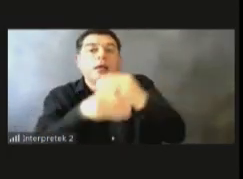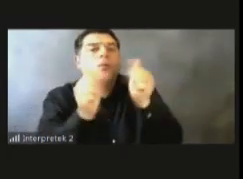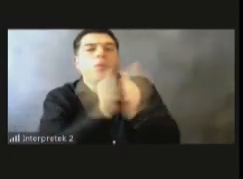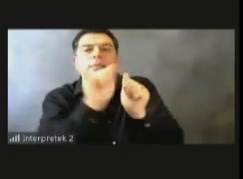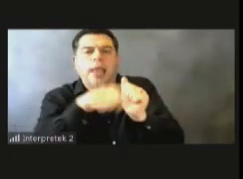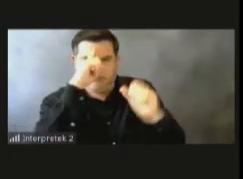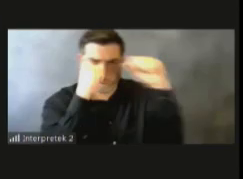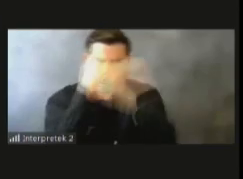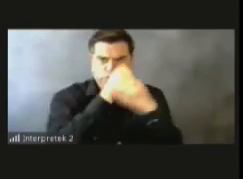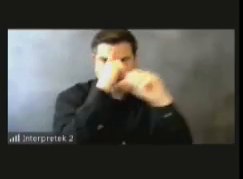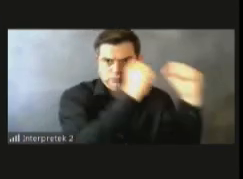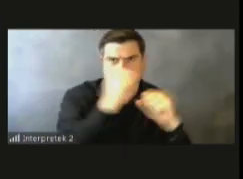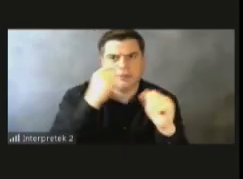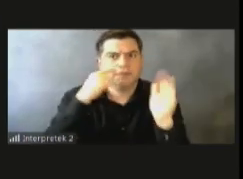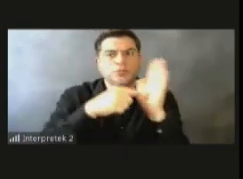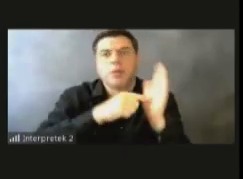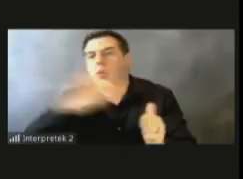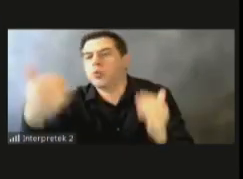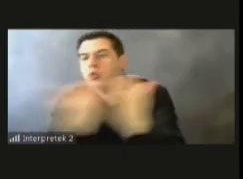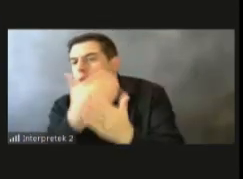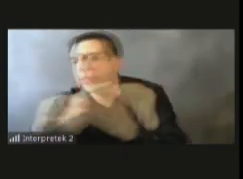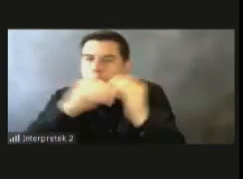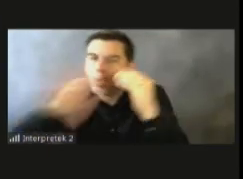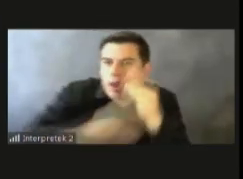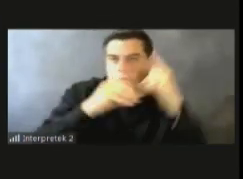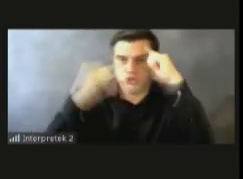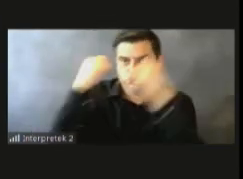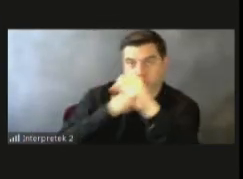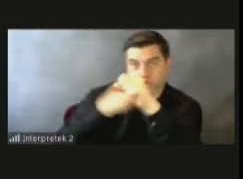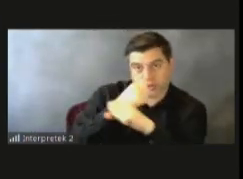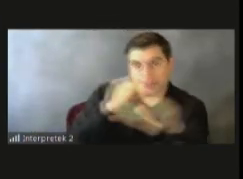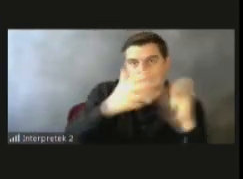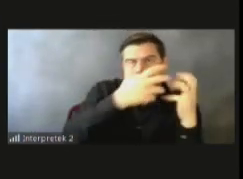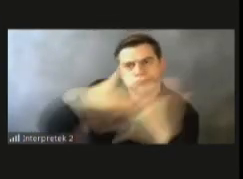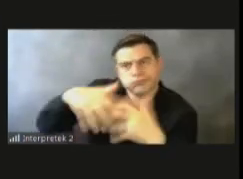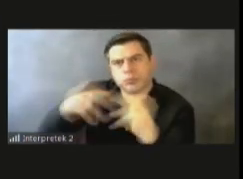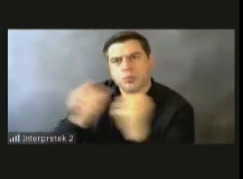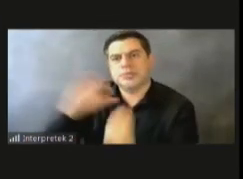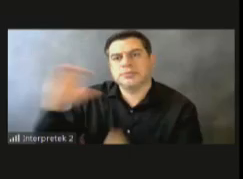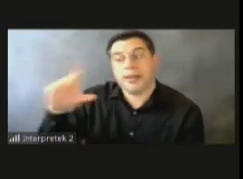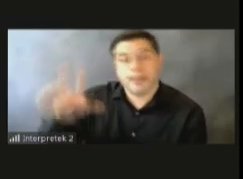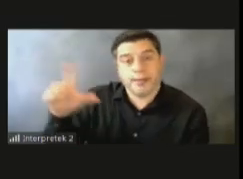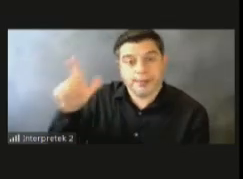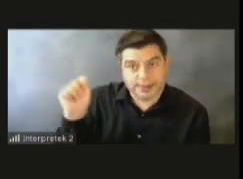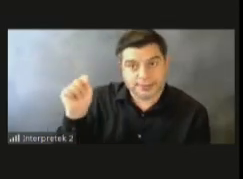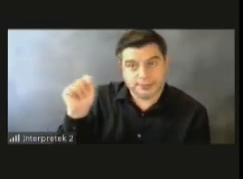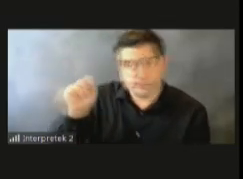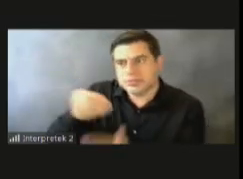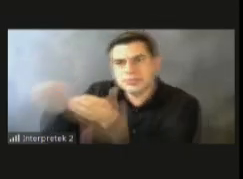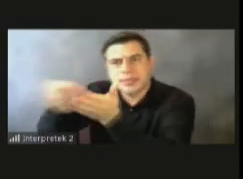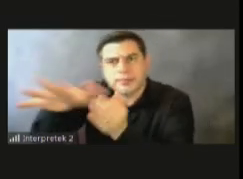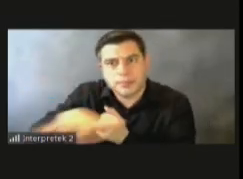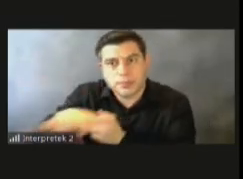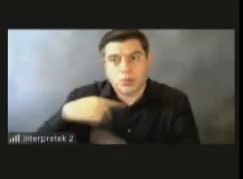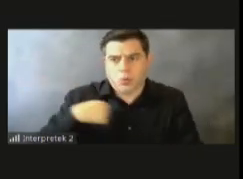assistance strategies to work with CLT purchases. And we've also looked at the home program,